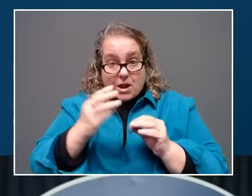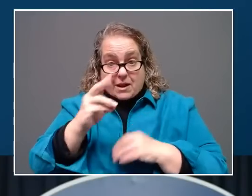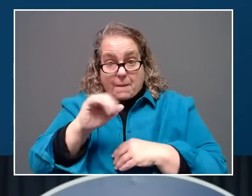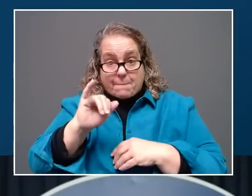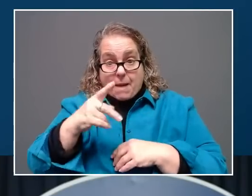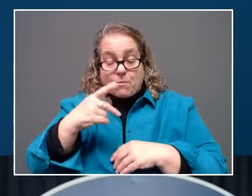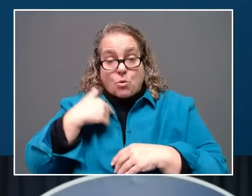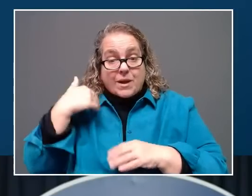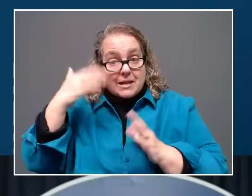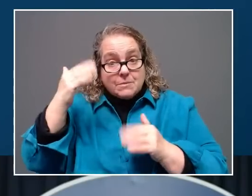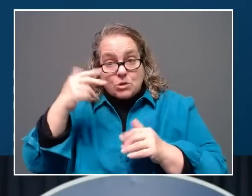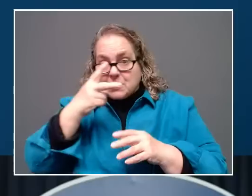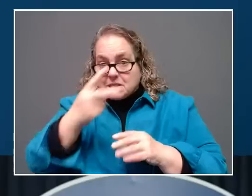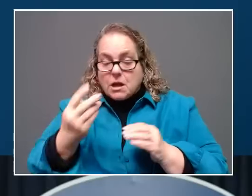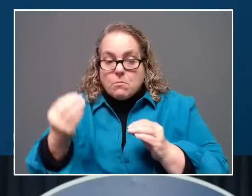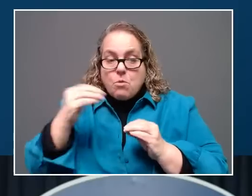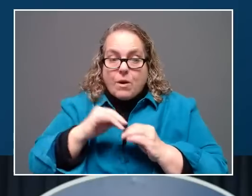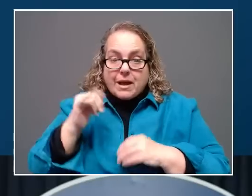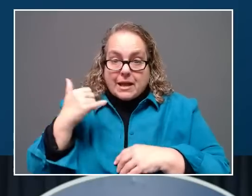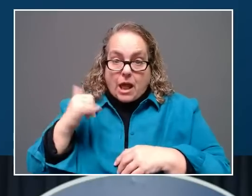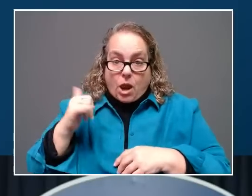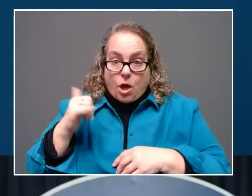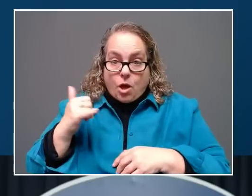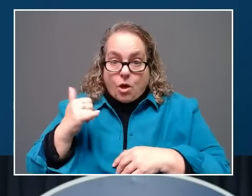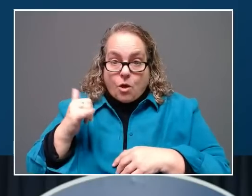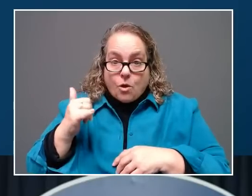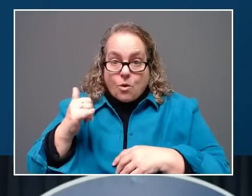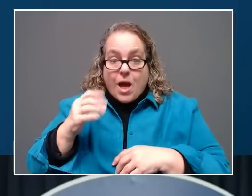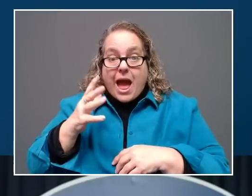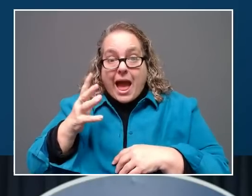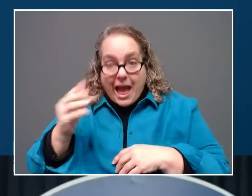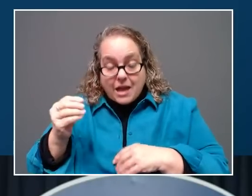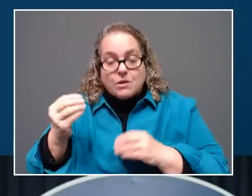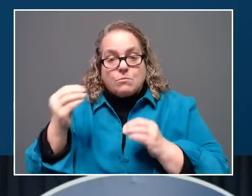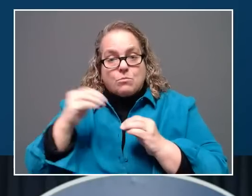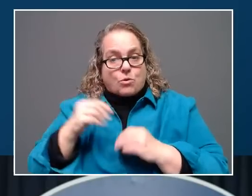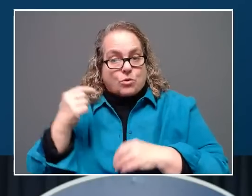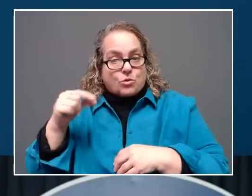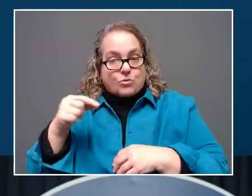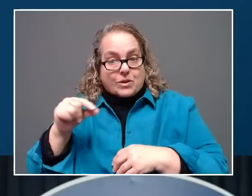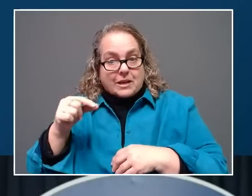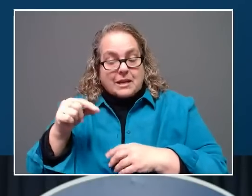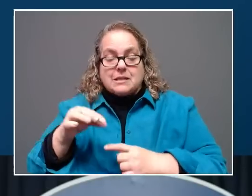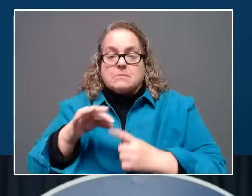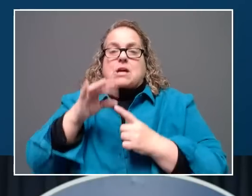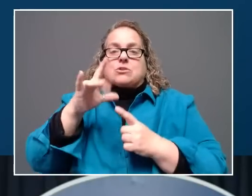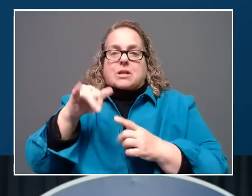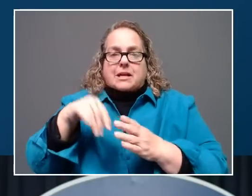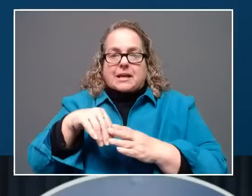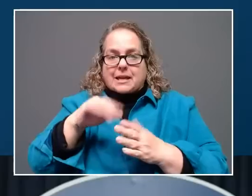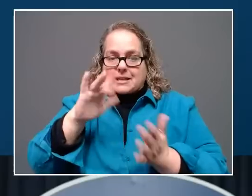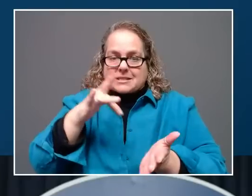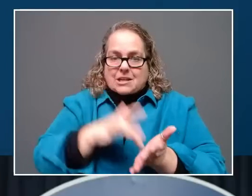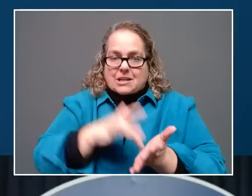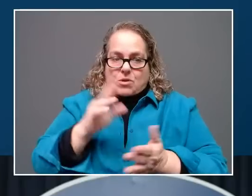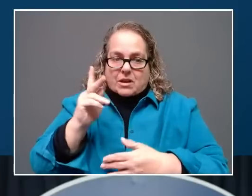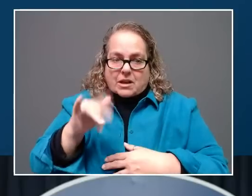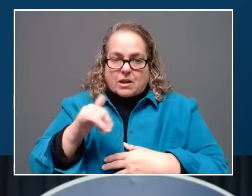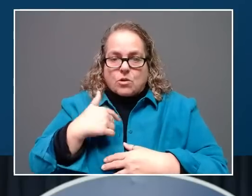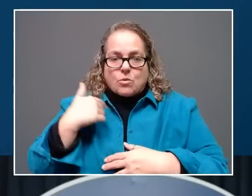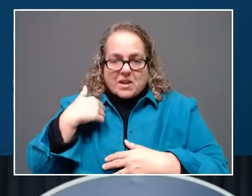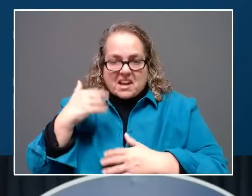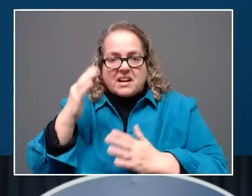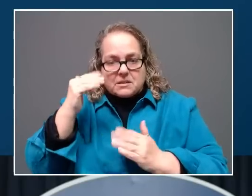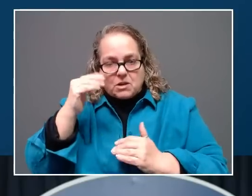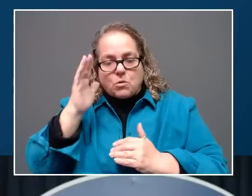a lot more yellow and indeed a lot more green, especially in central Kentucky, which we expect will